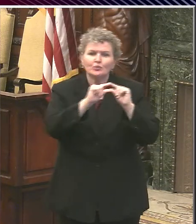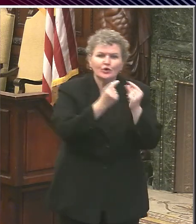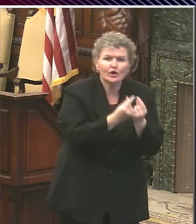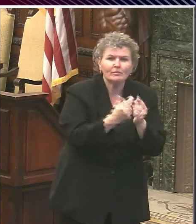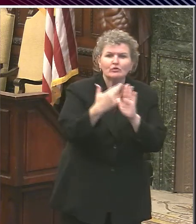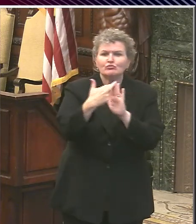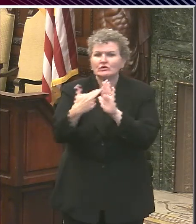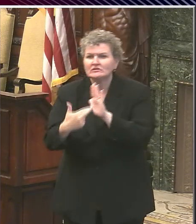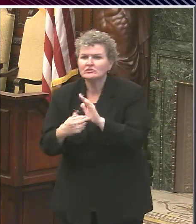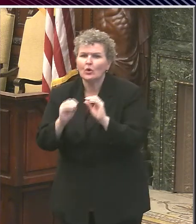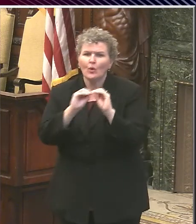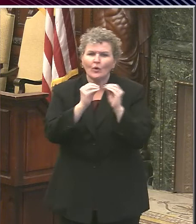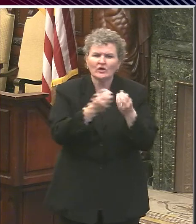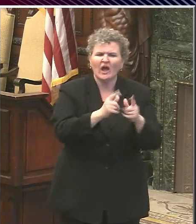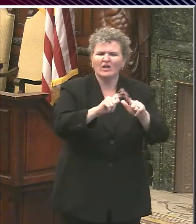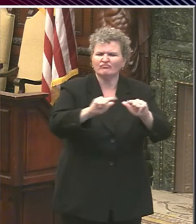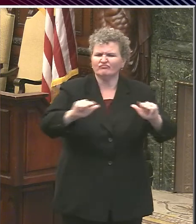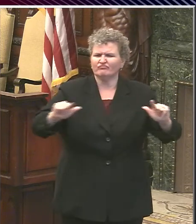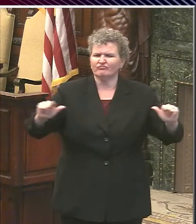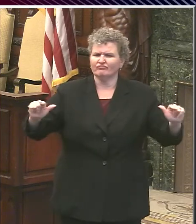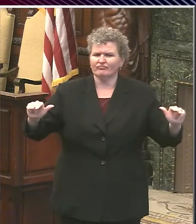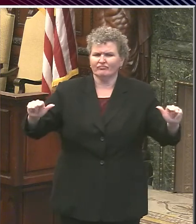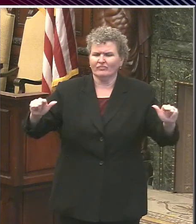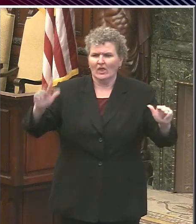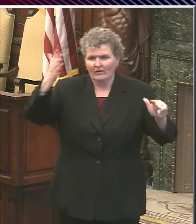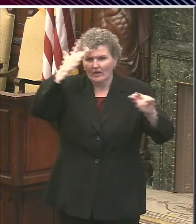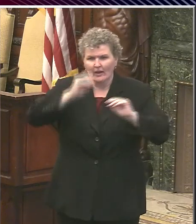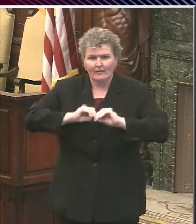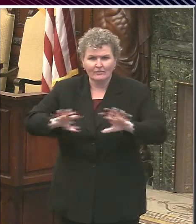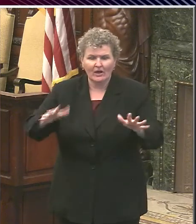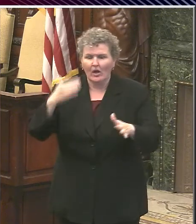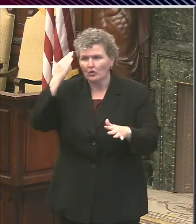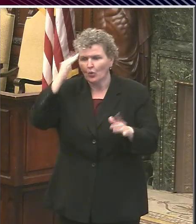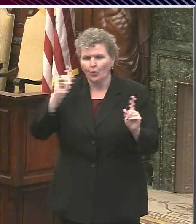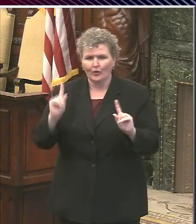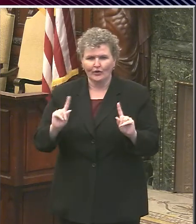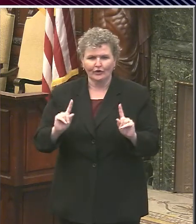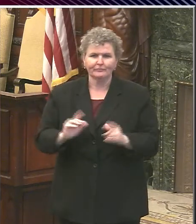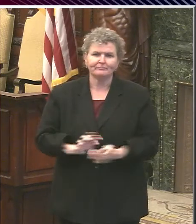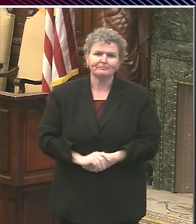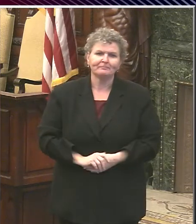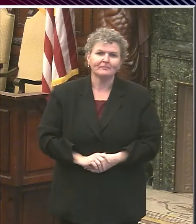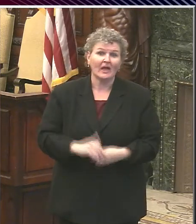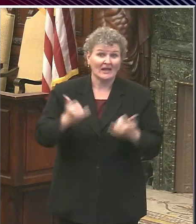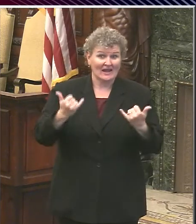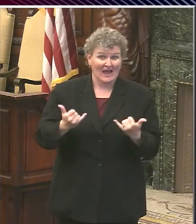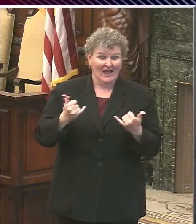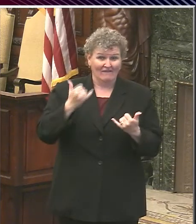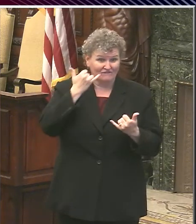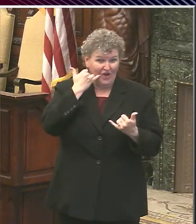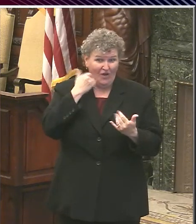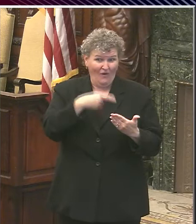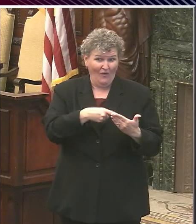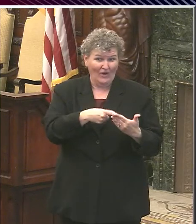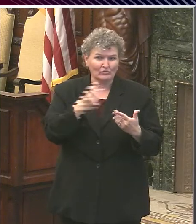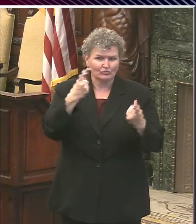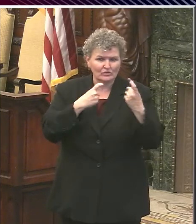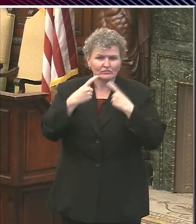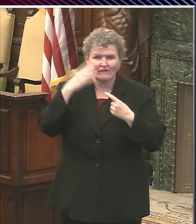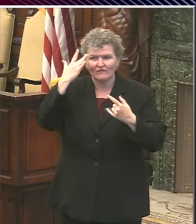organizations, et cetera, to make sure there's full awareness. And everybody who's on this call is asking about that. I'm sure we'll be helping. So